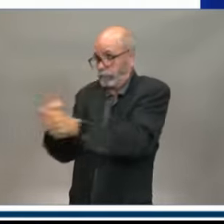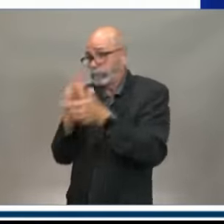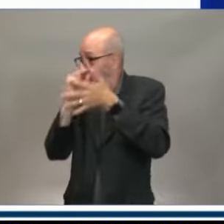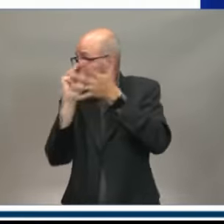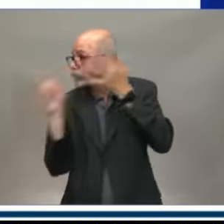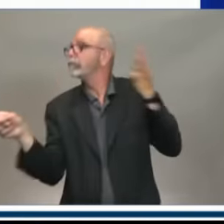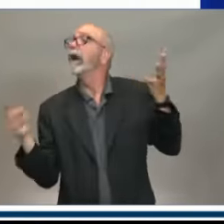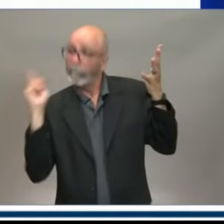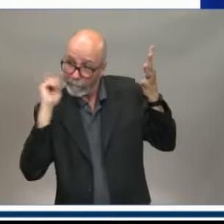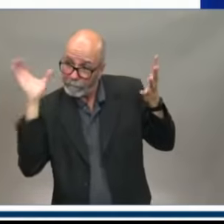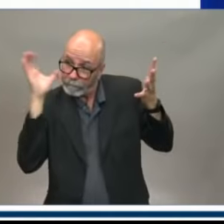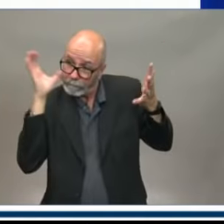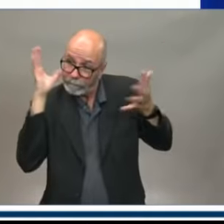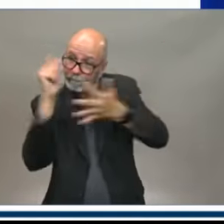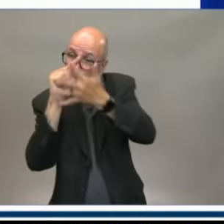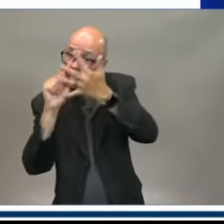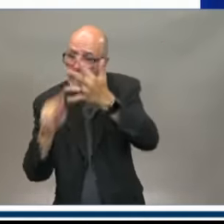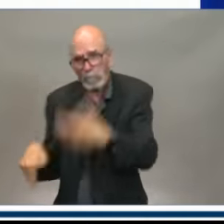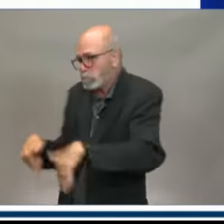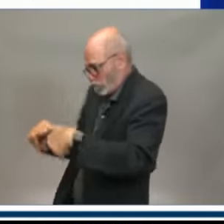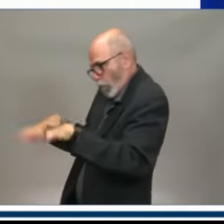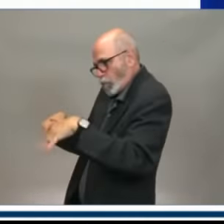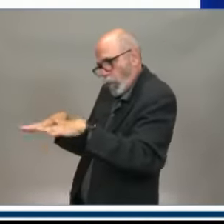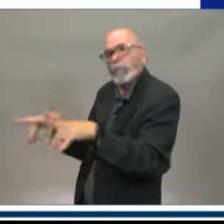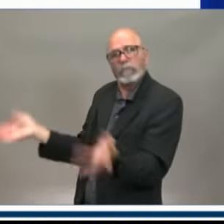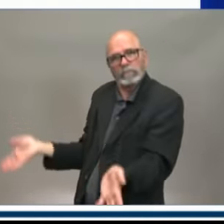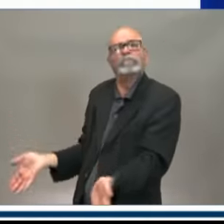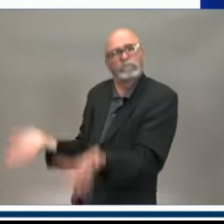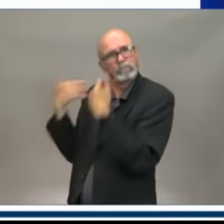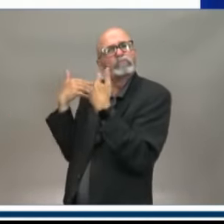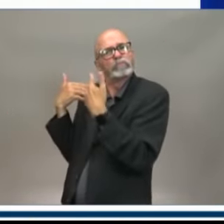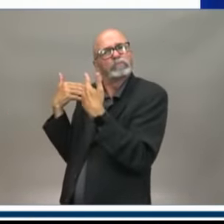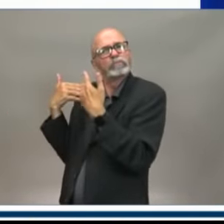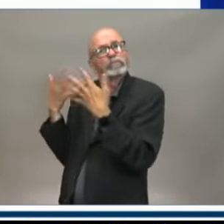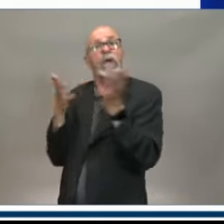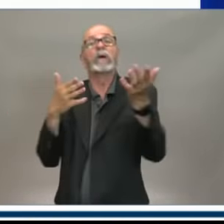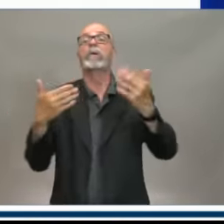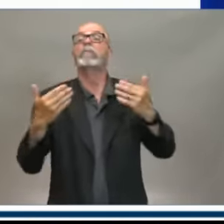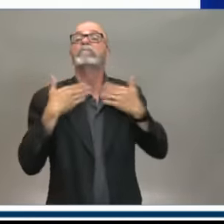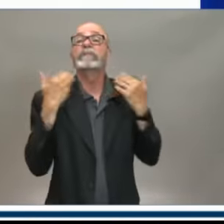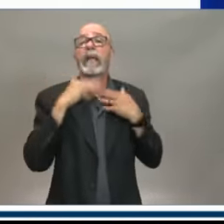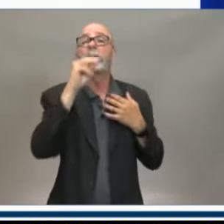that Dr. Strang and Minister McCollum is doing right now. With associations.